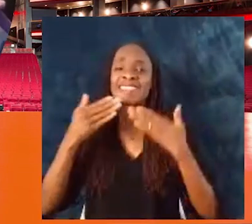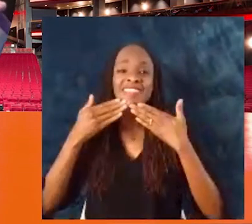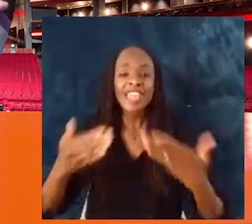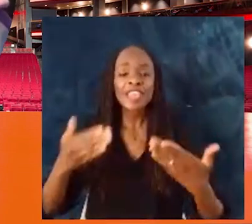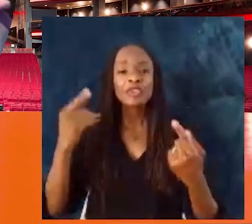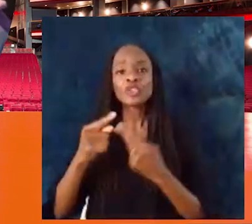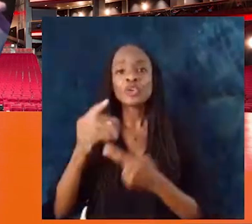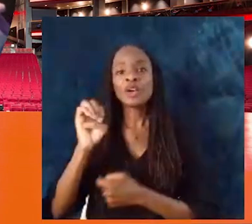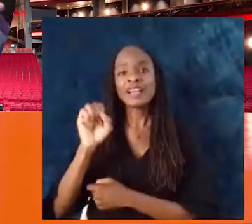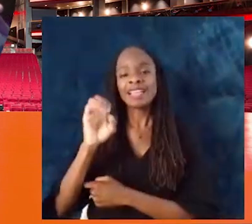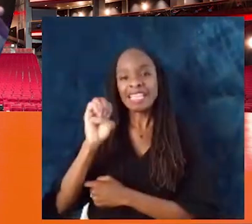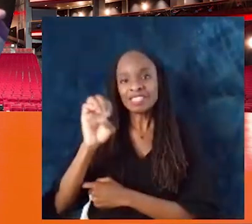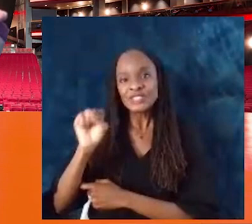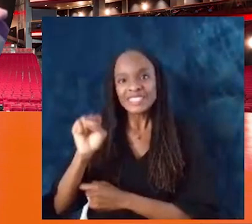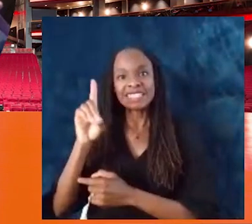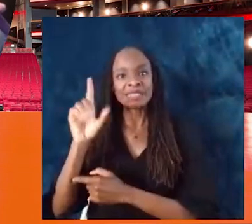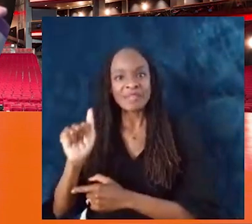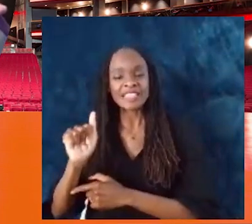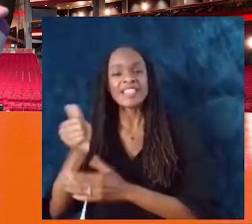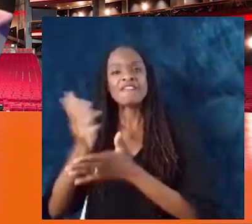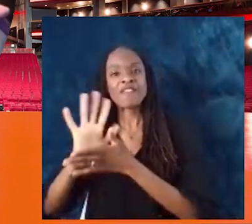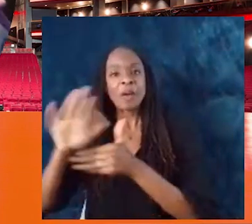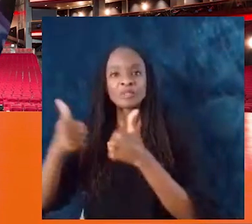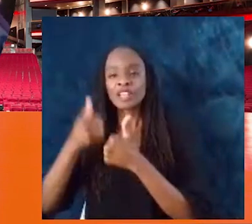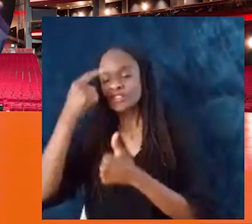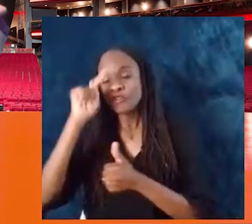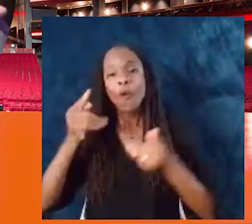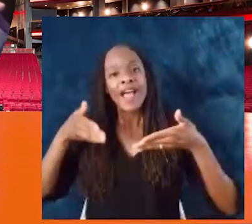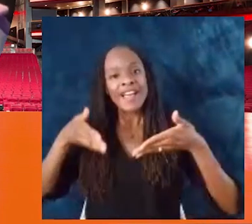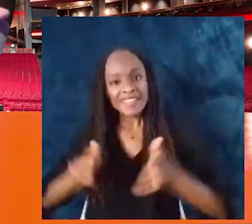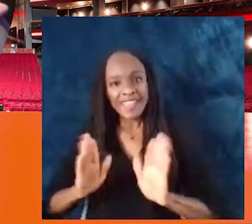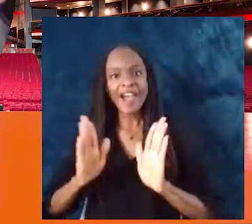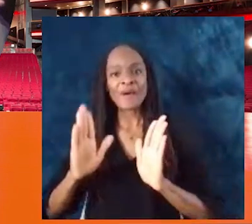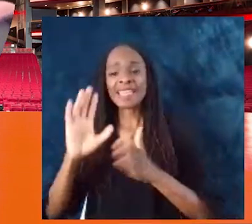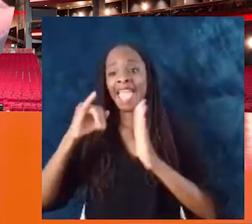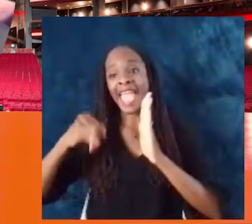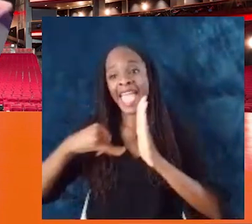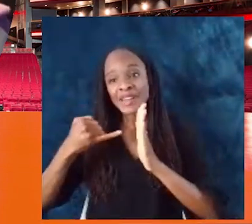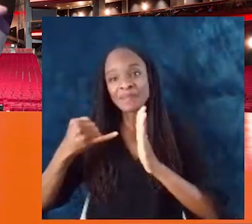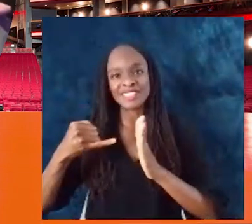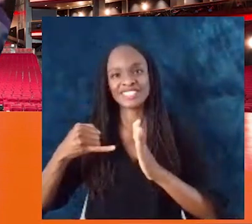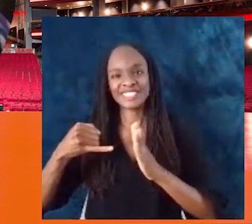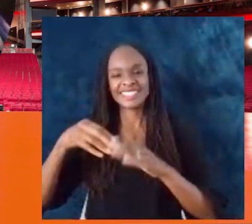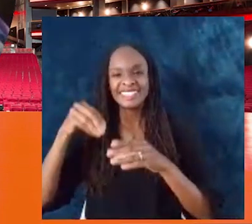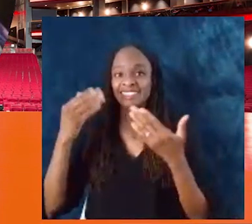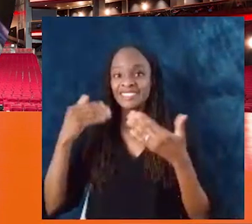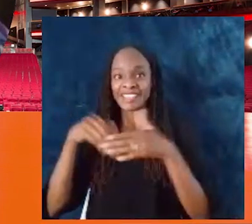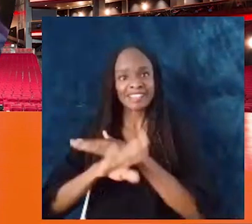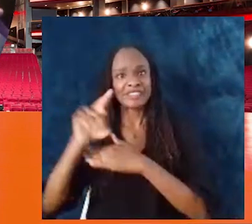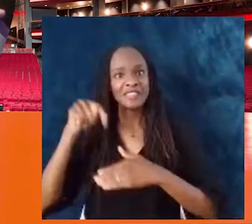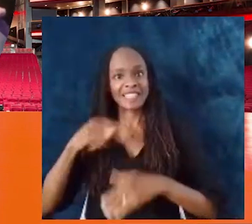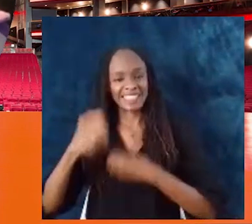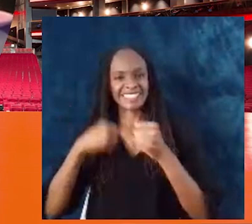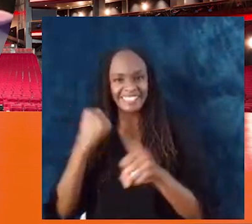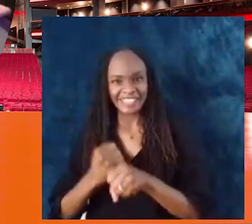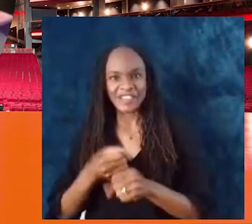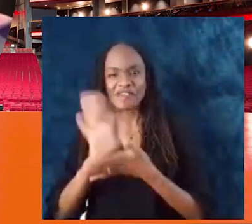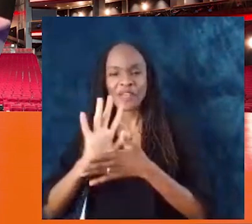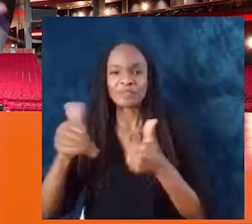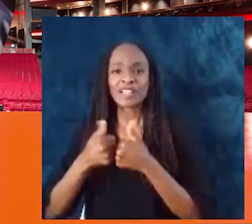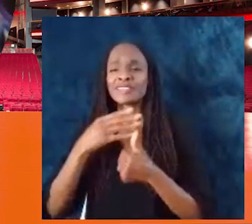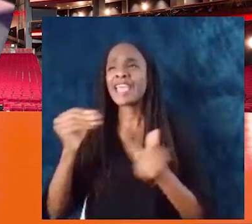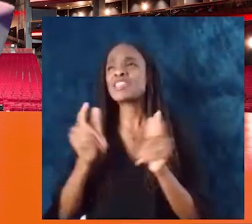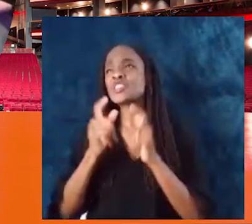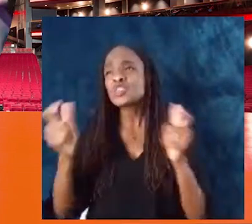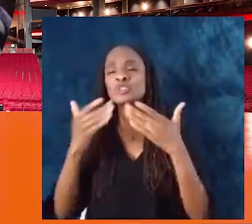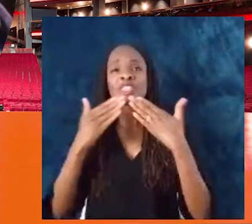the Easterseals Disability Film Challenge for allowing animation into this year's film challenge. And a huge thank you to my team of